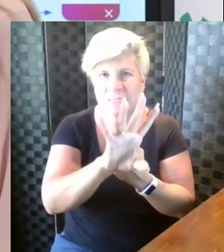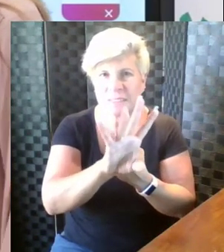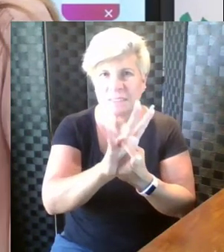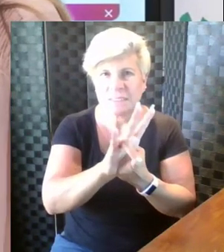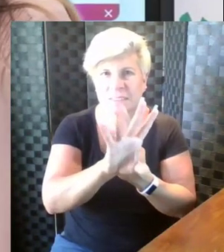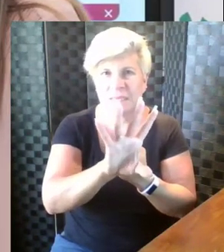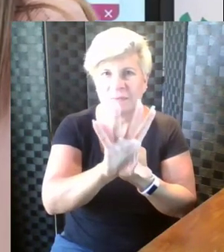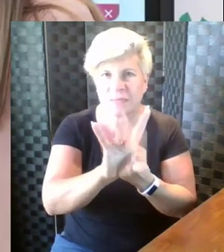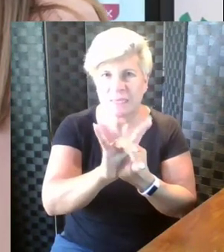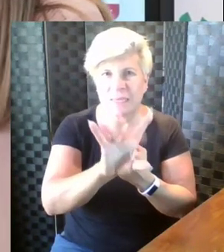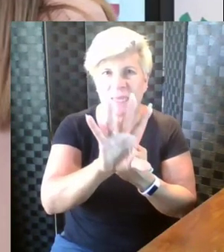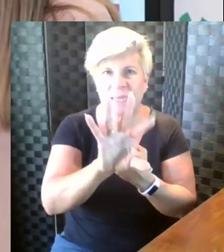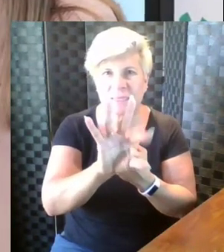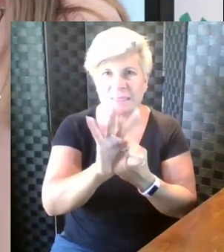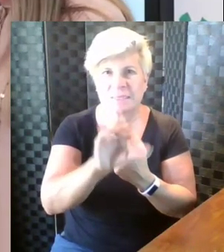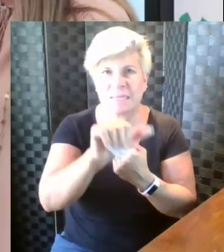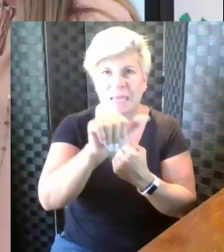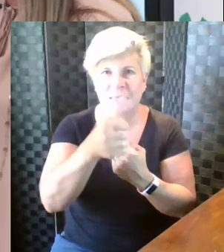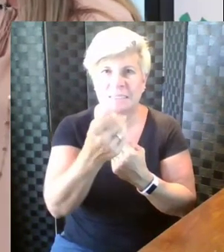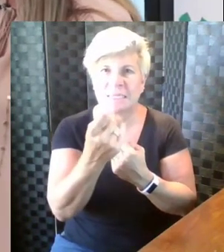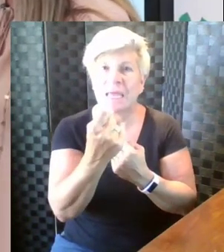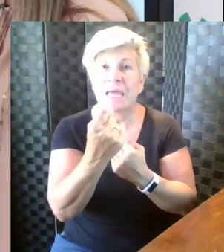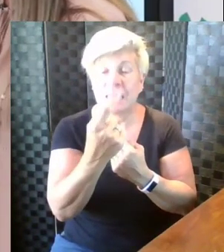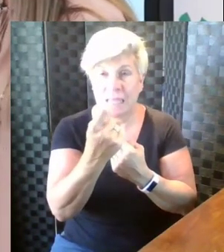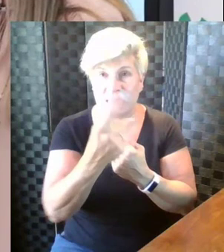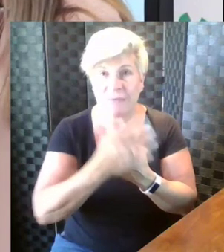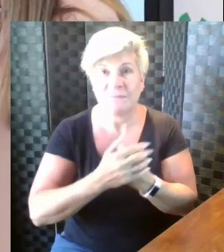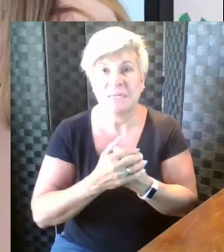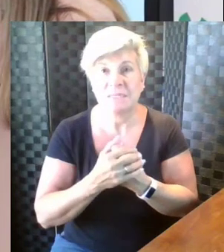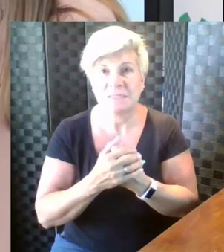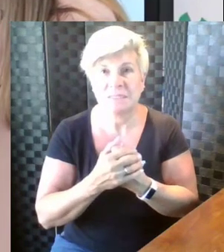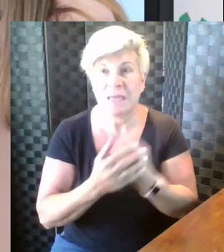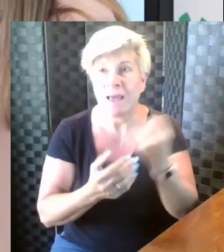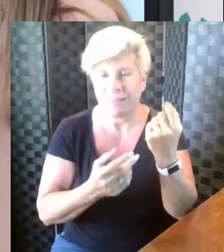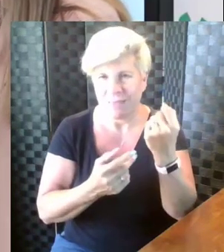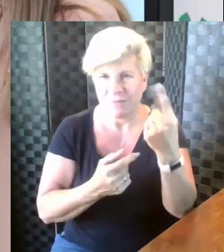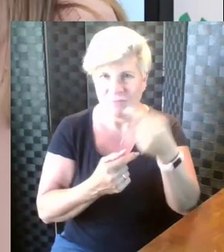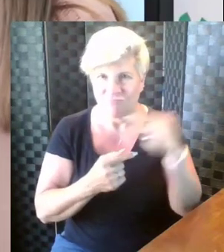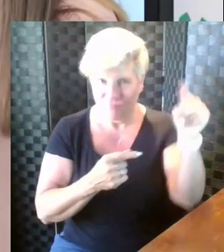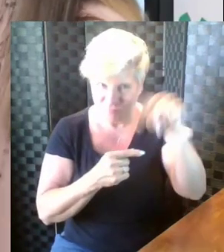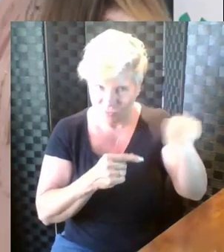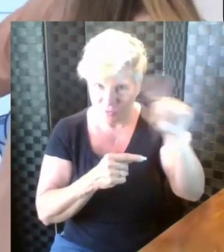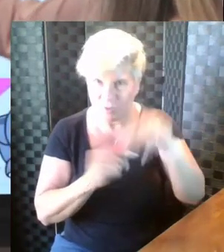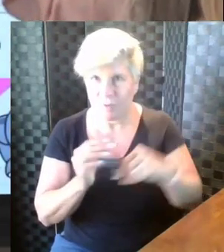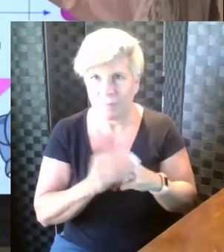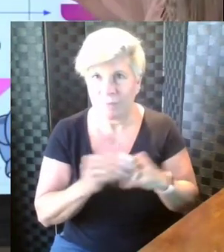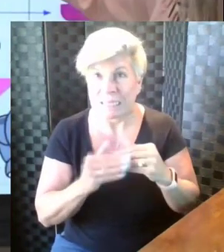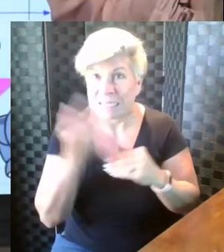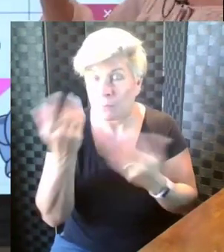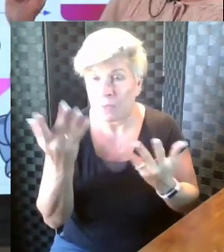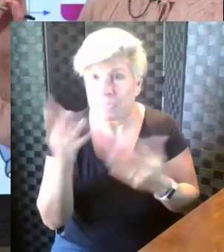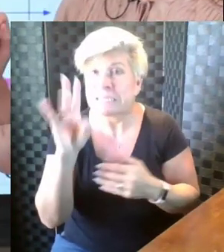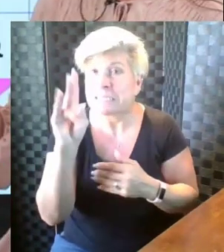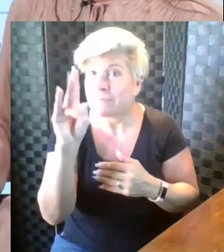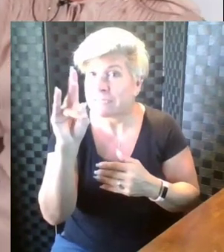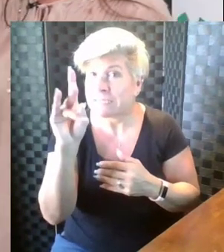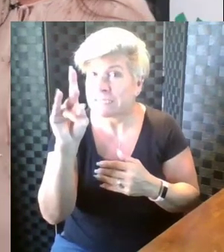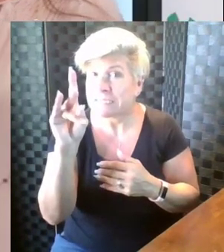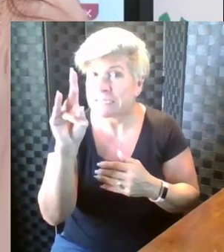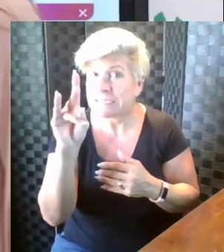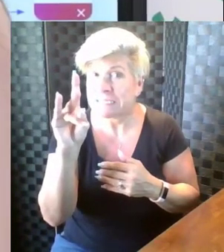5, 6, 7, 8, 9, 10, 11. And our next number is